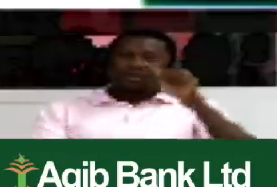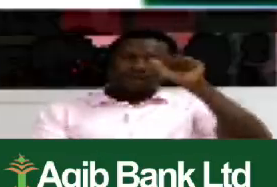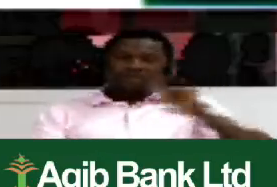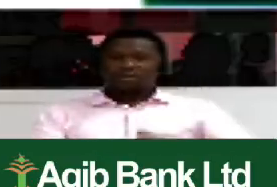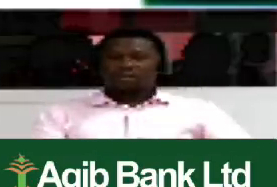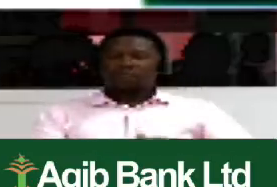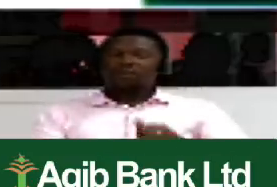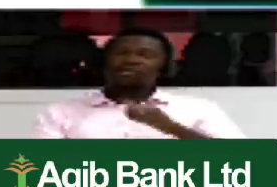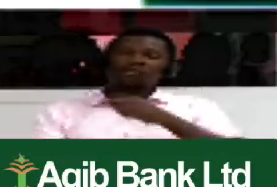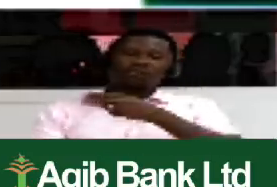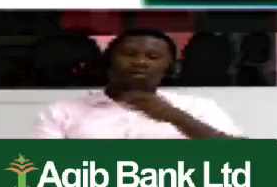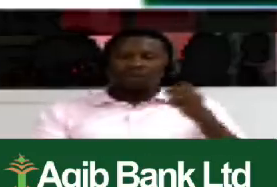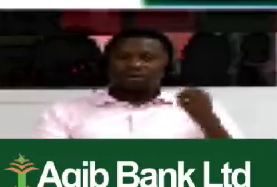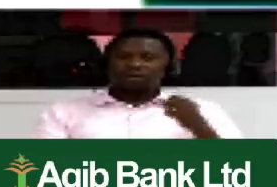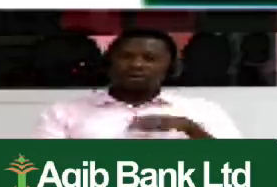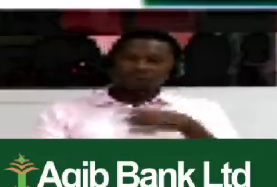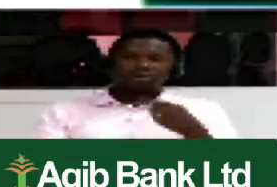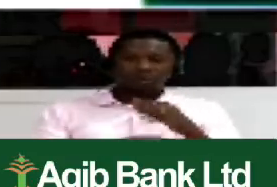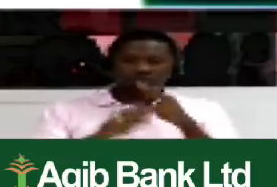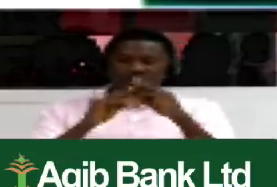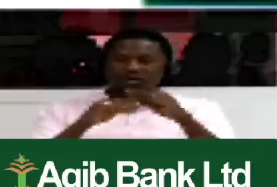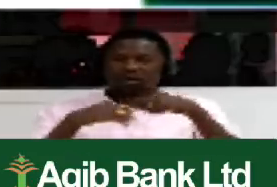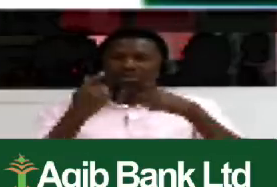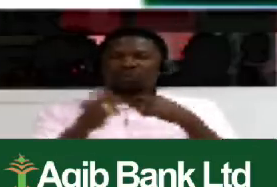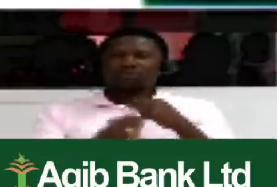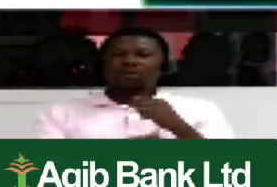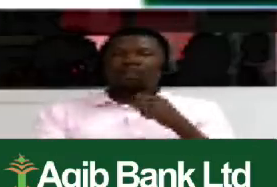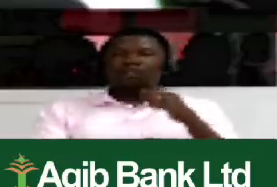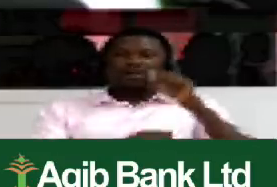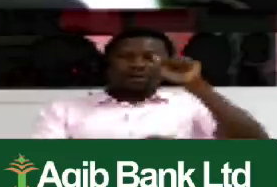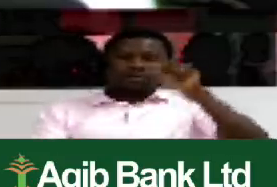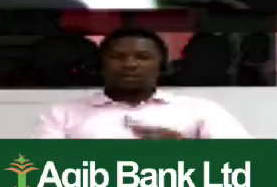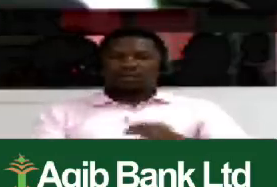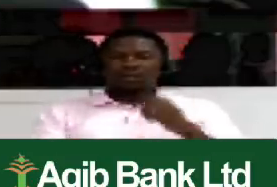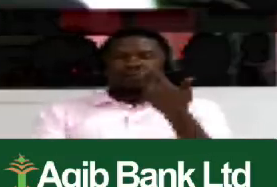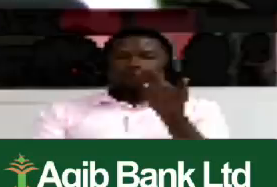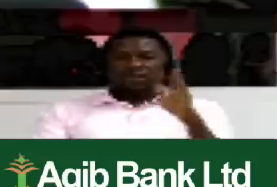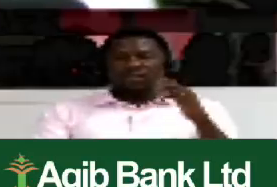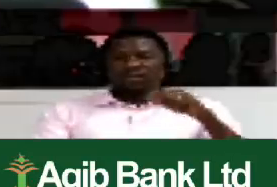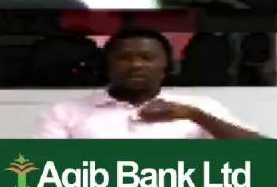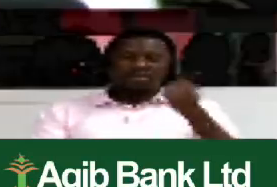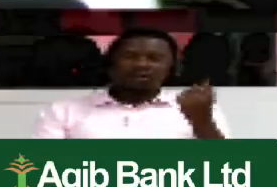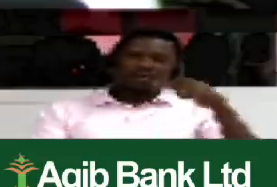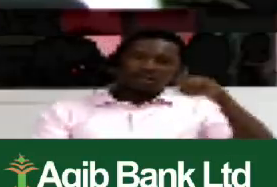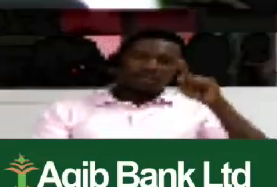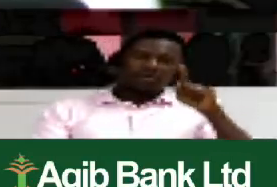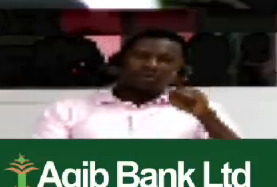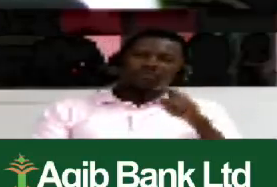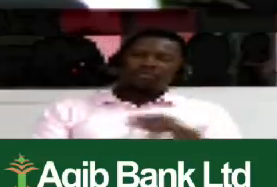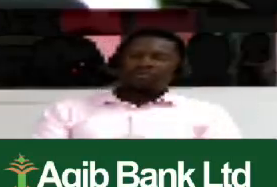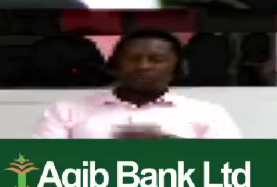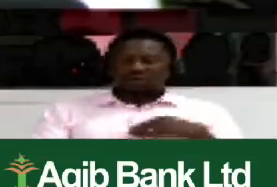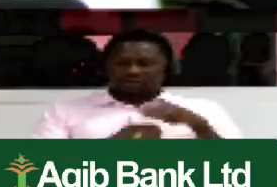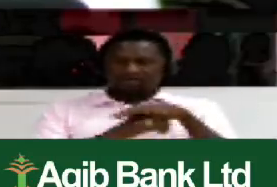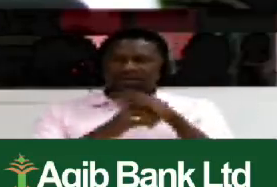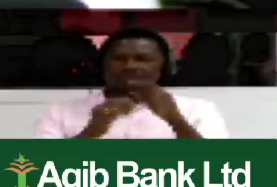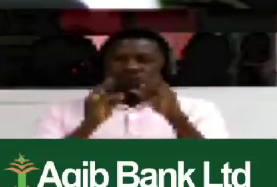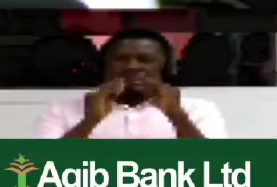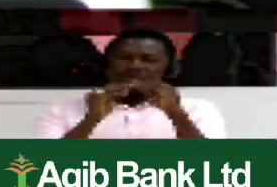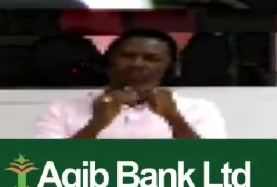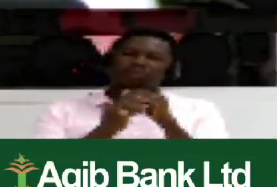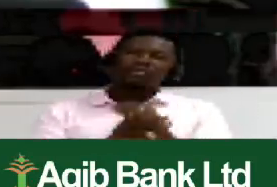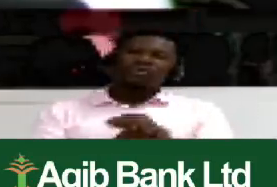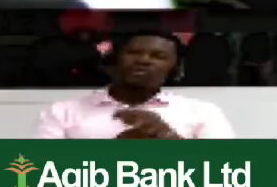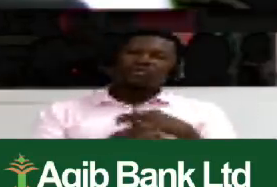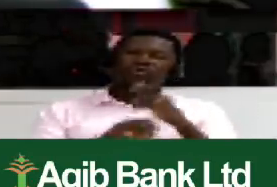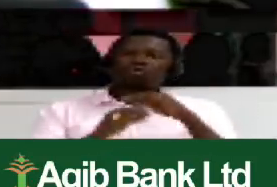events of April 10 and 11 itself. And then we will briefly end with impact. So the bulk of your